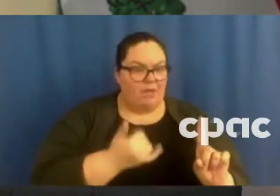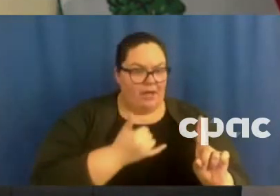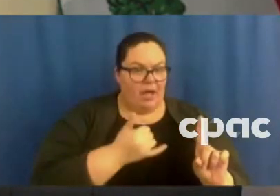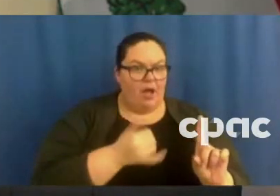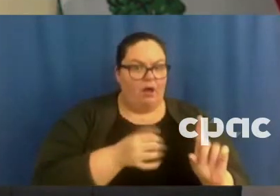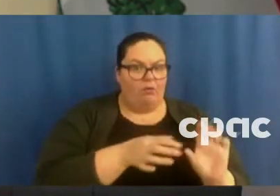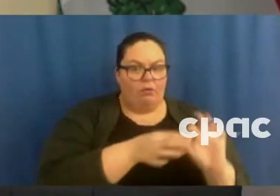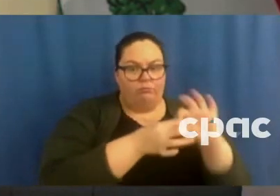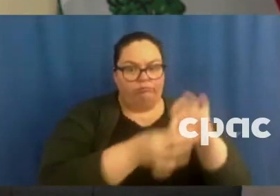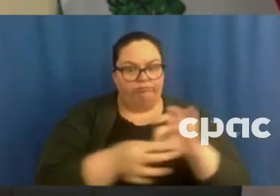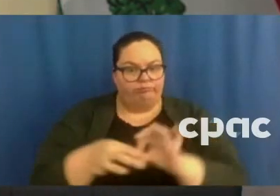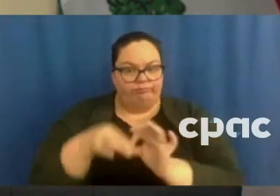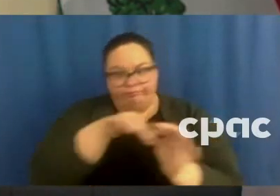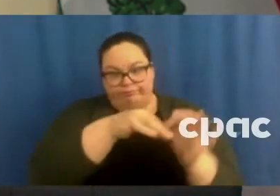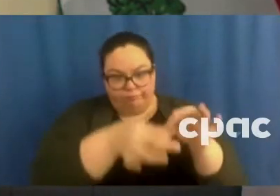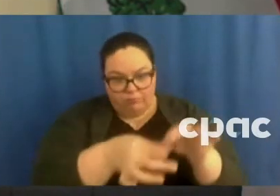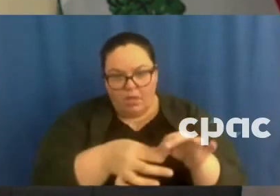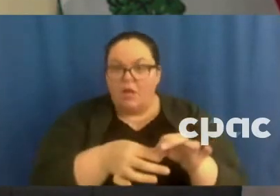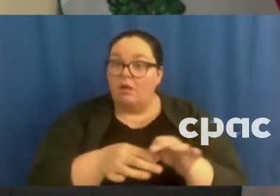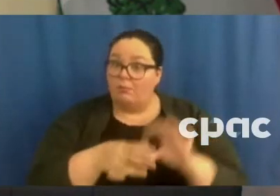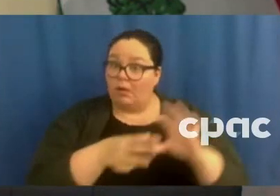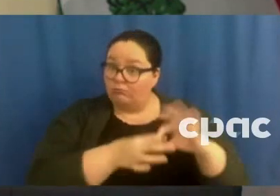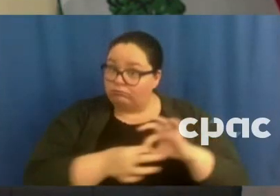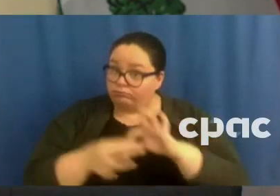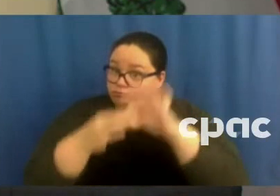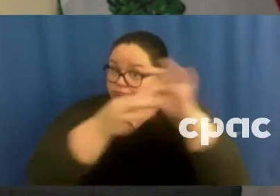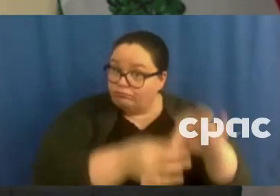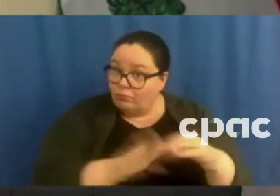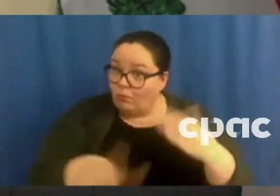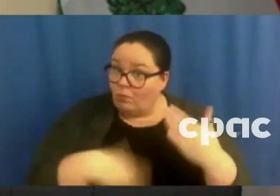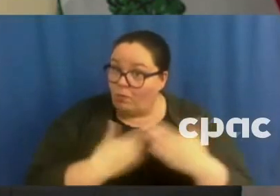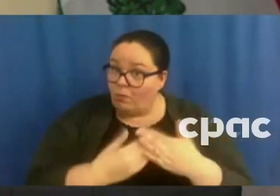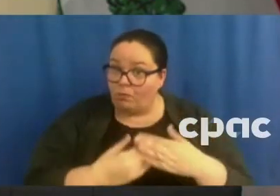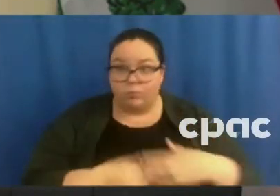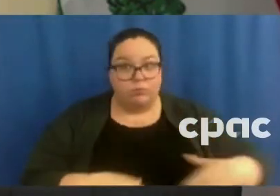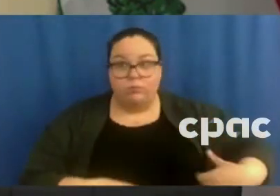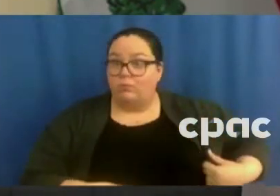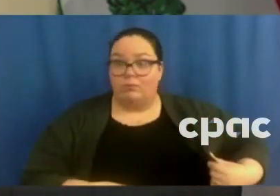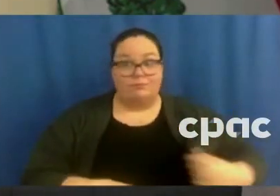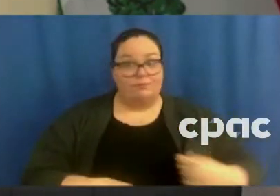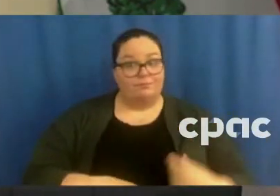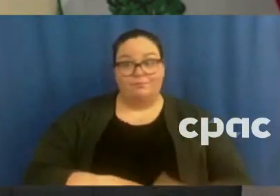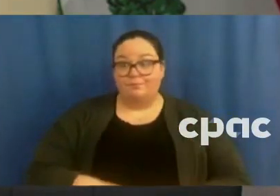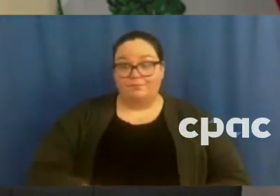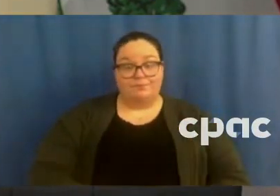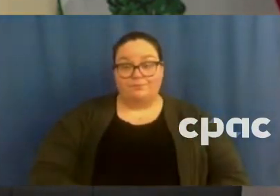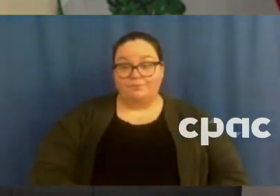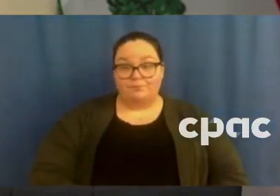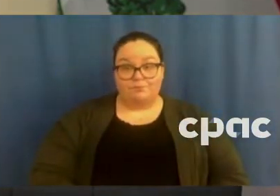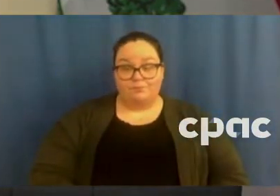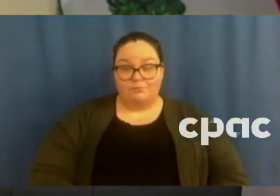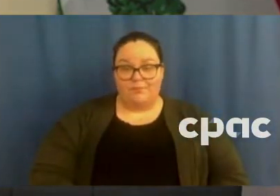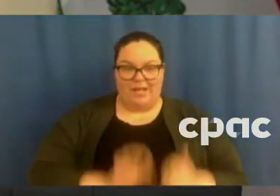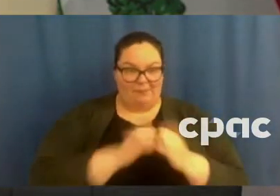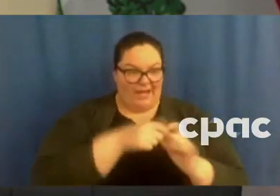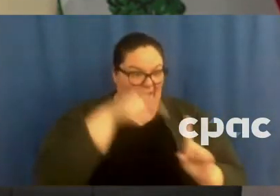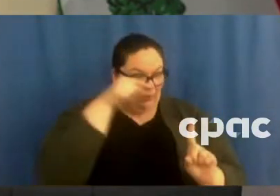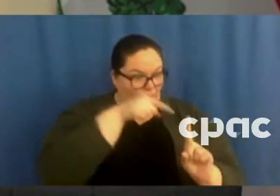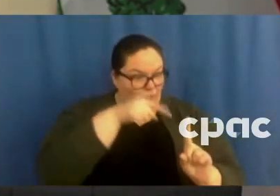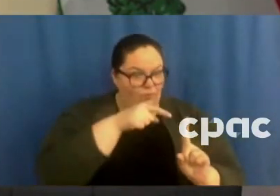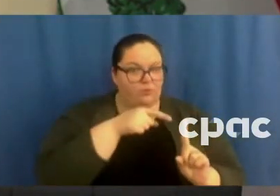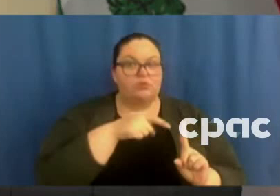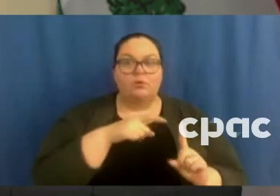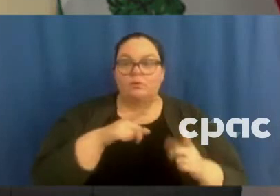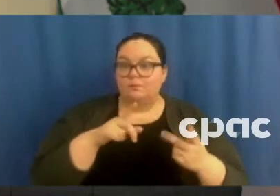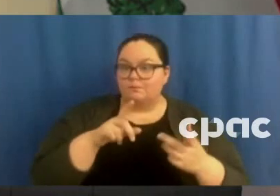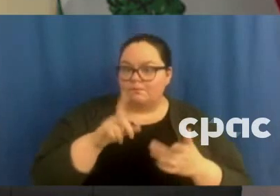to those cases. We still haven't been able to identify that link, that source. We're treating this as if it